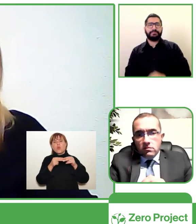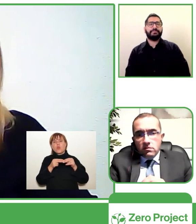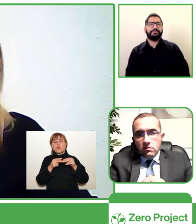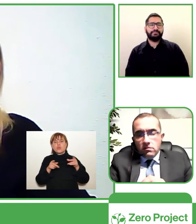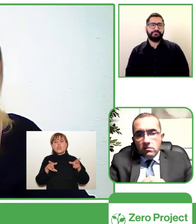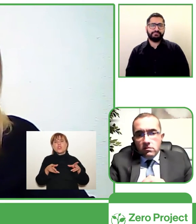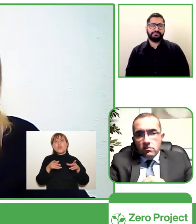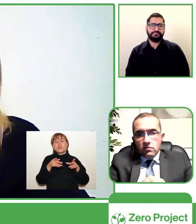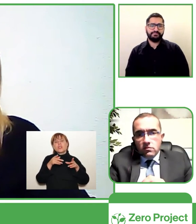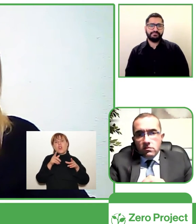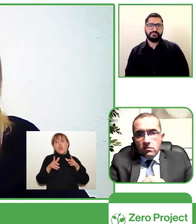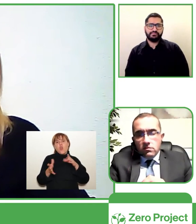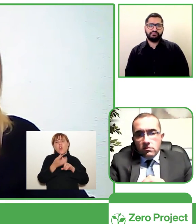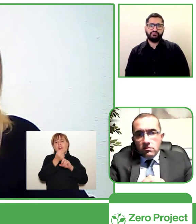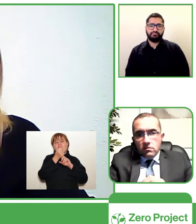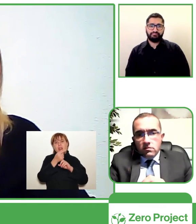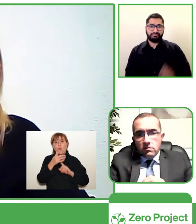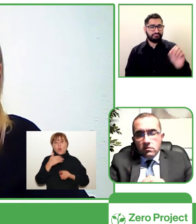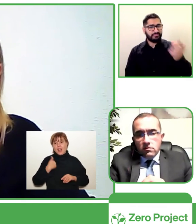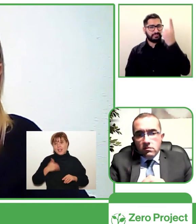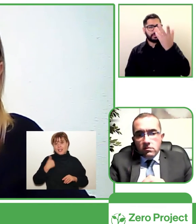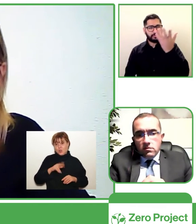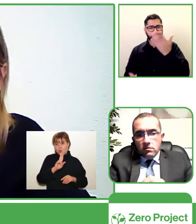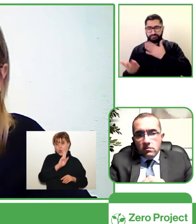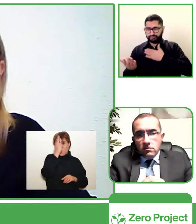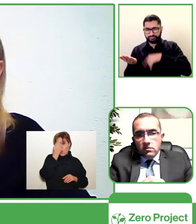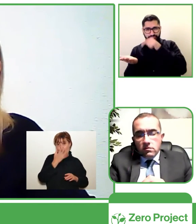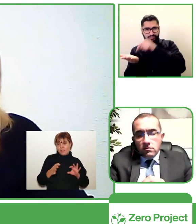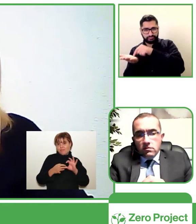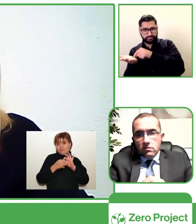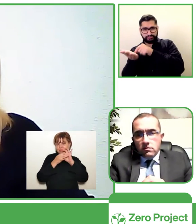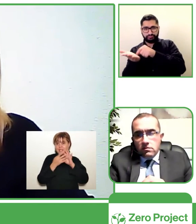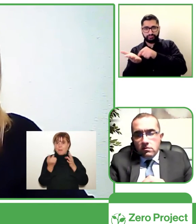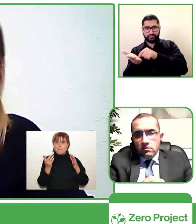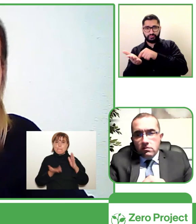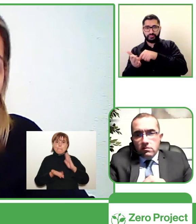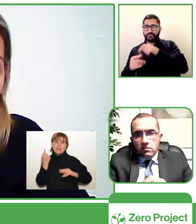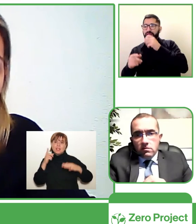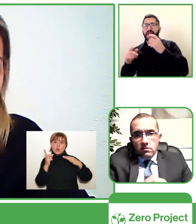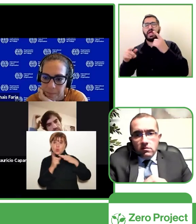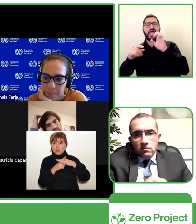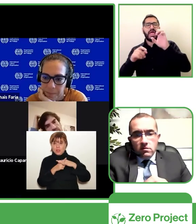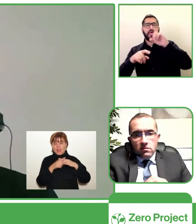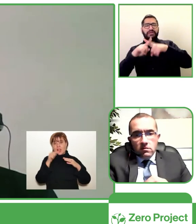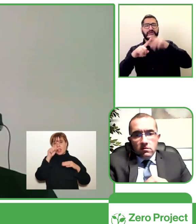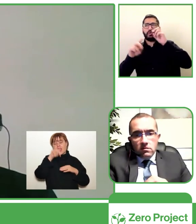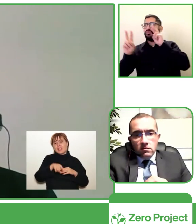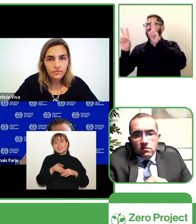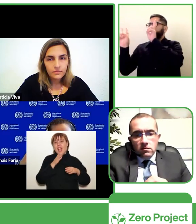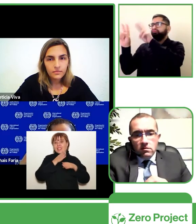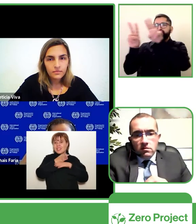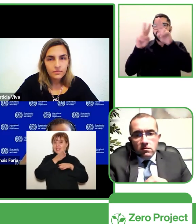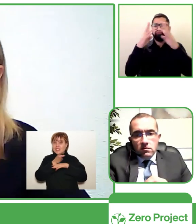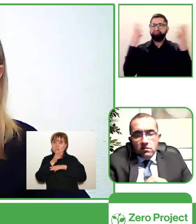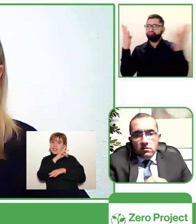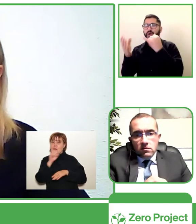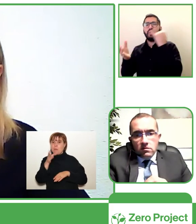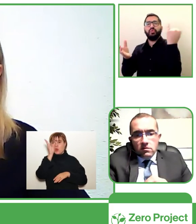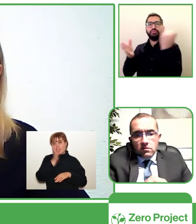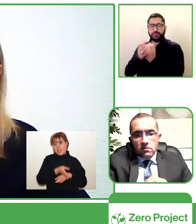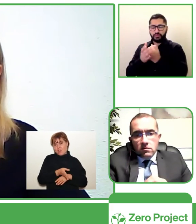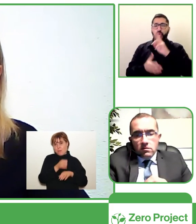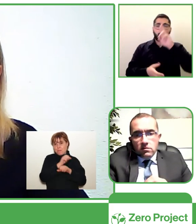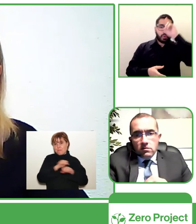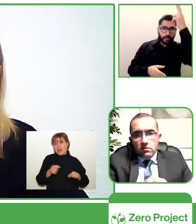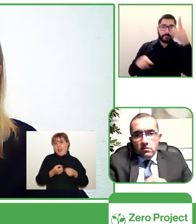The main goal of this expo inclusion that we created was to create an Argentina and a Uruguay that are more